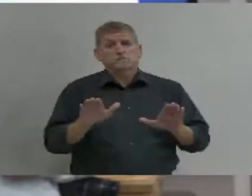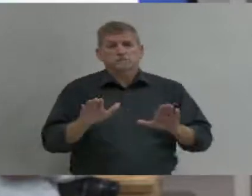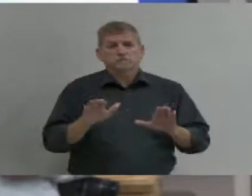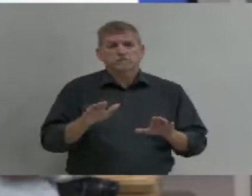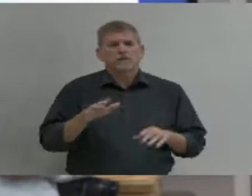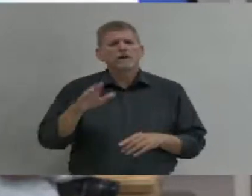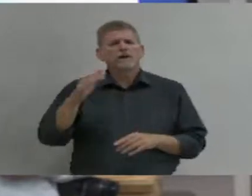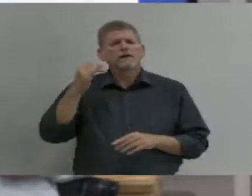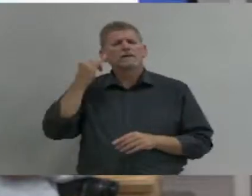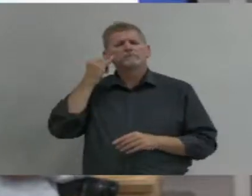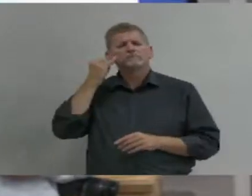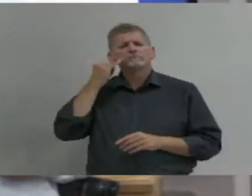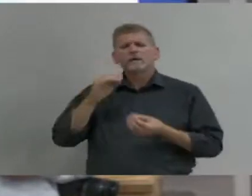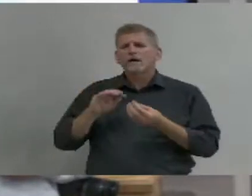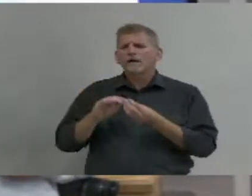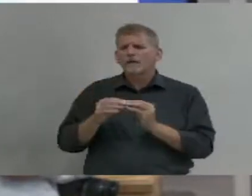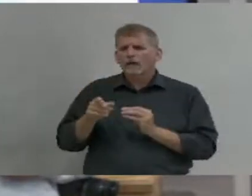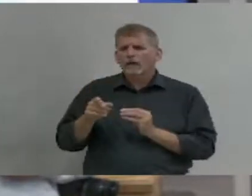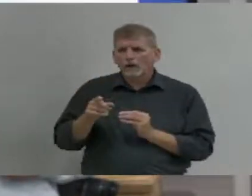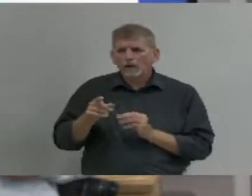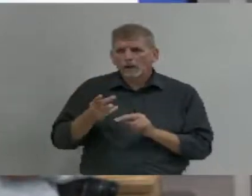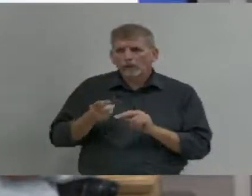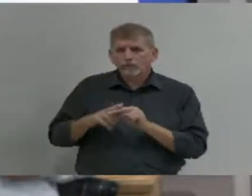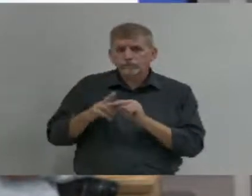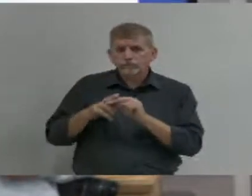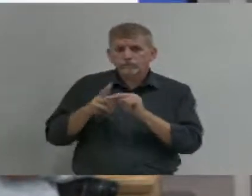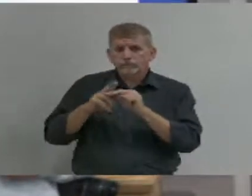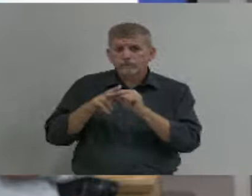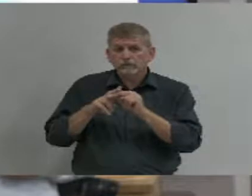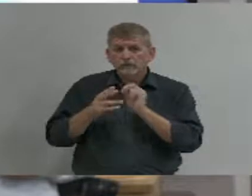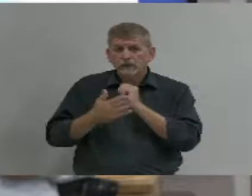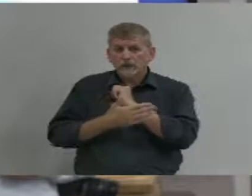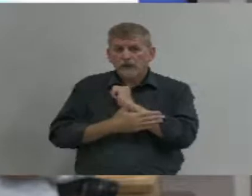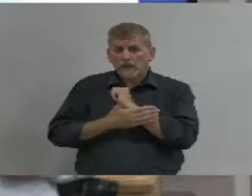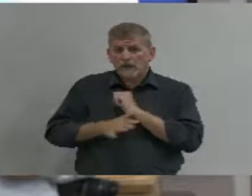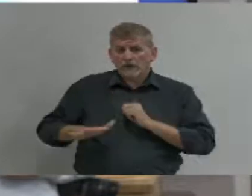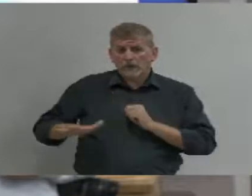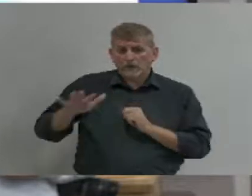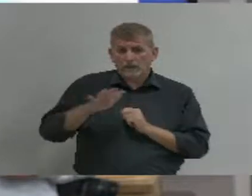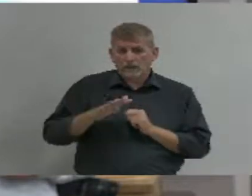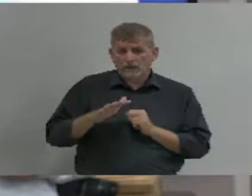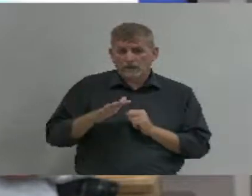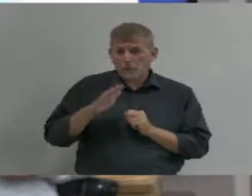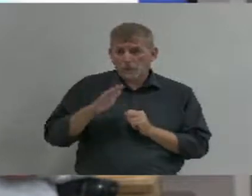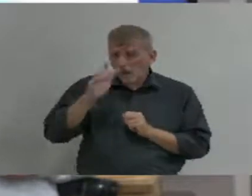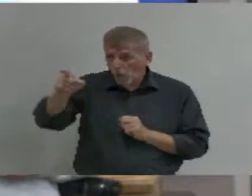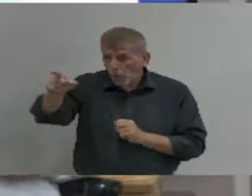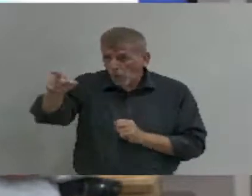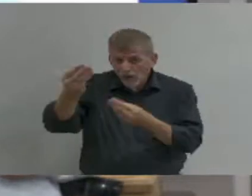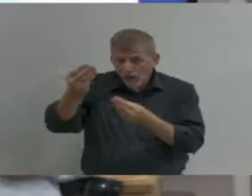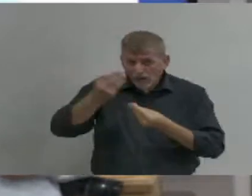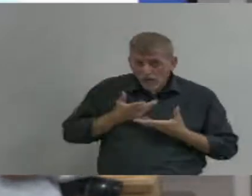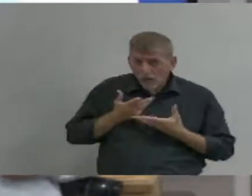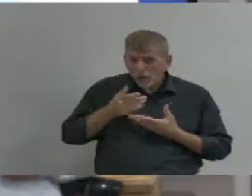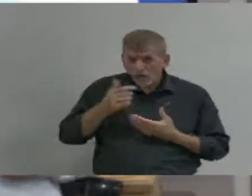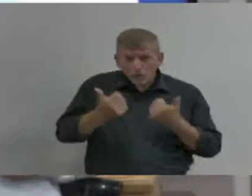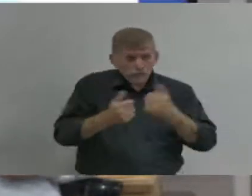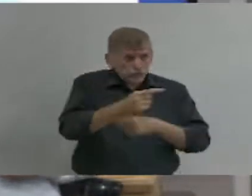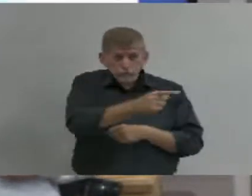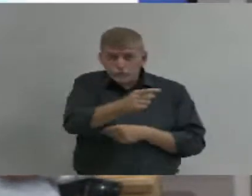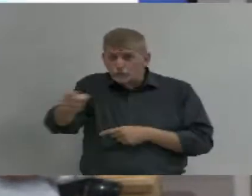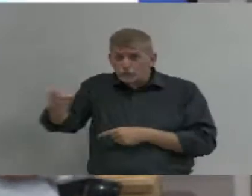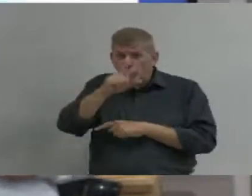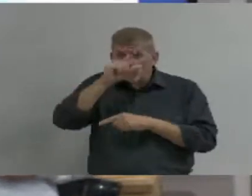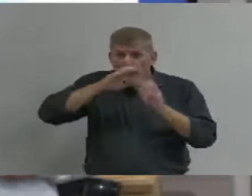get high enough, is there a point where the community will know which houses are impacted, the numbers, the positivity rates? Is there any point where